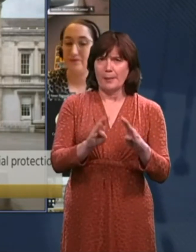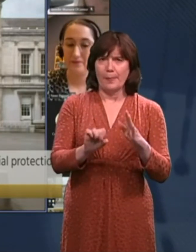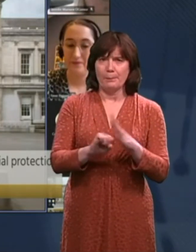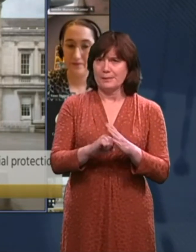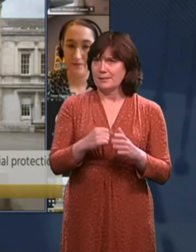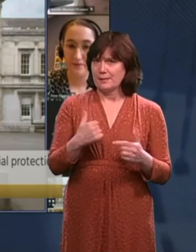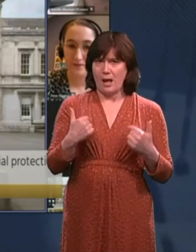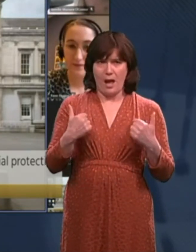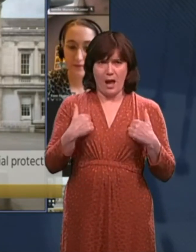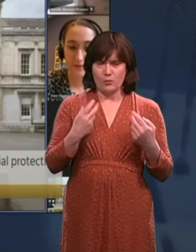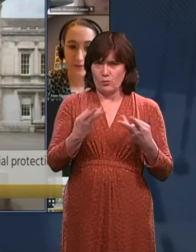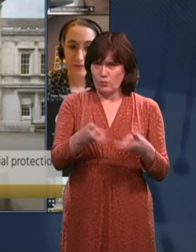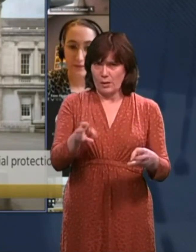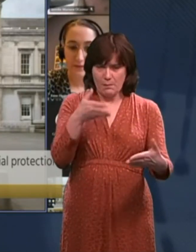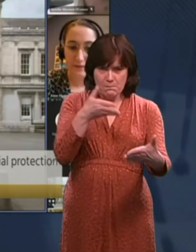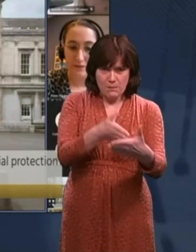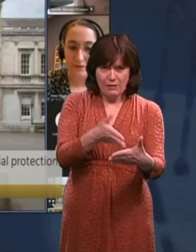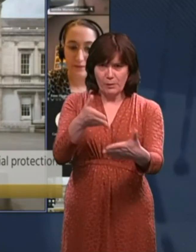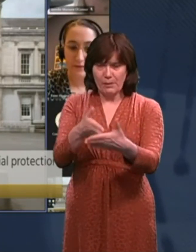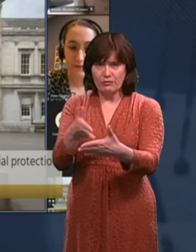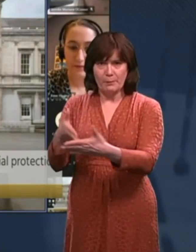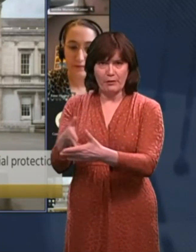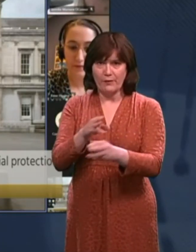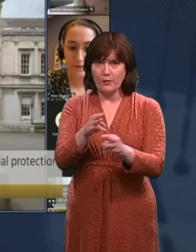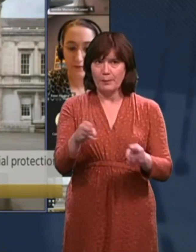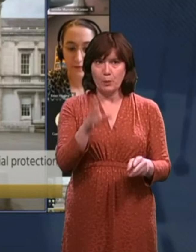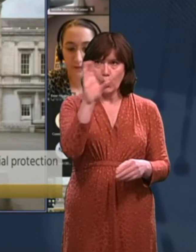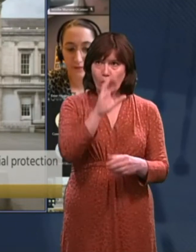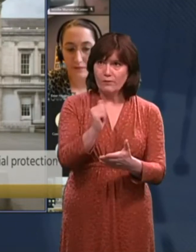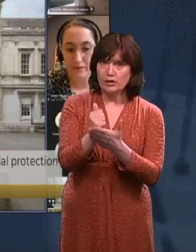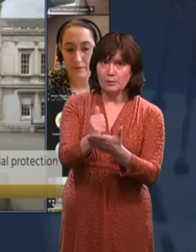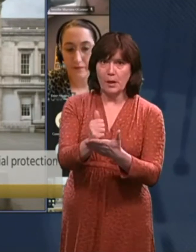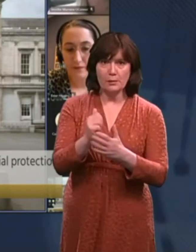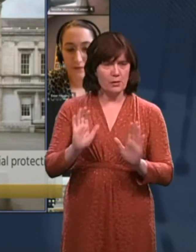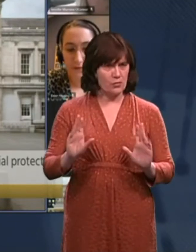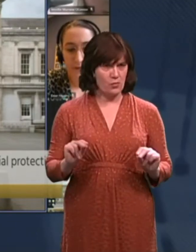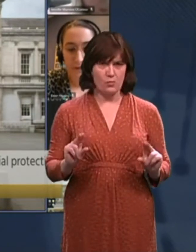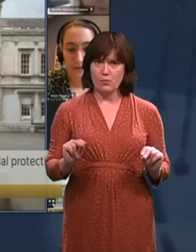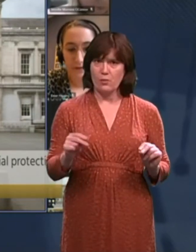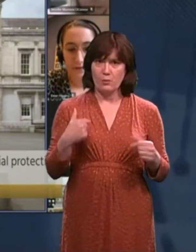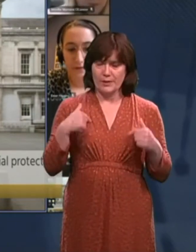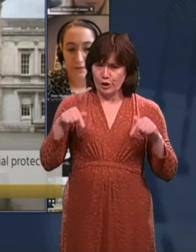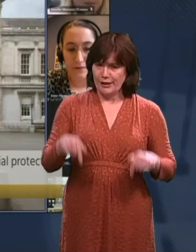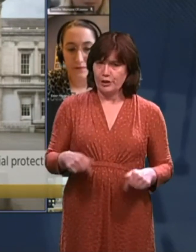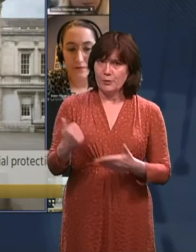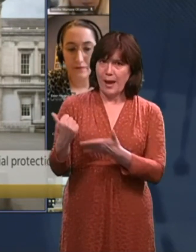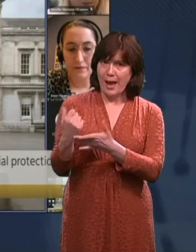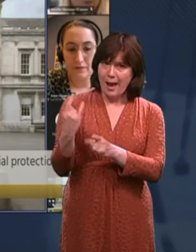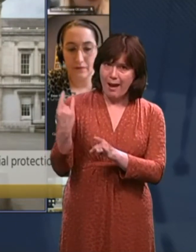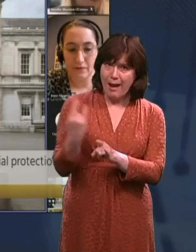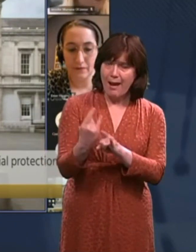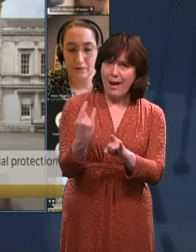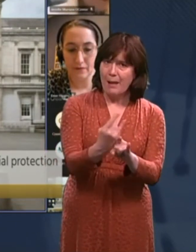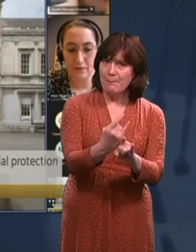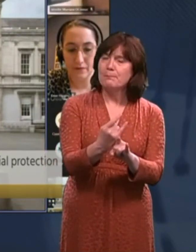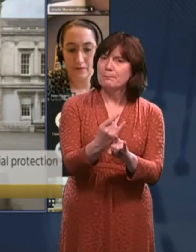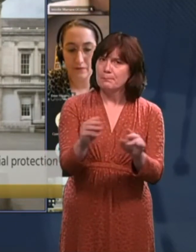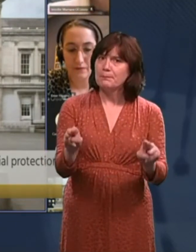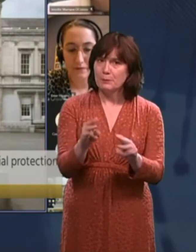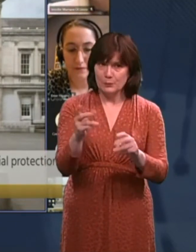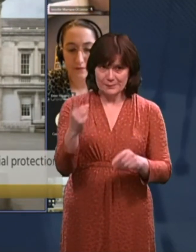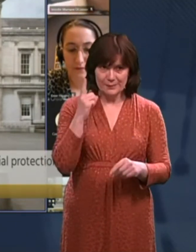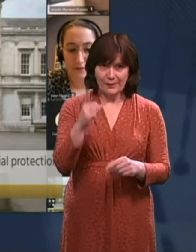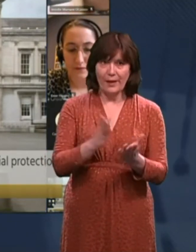barriers in front of people to get supports. Just to be clear, we are here to help people. And we have done that through the